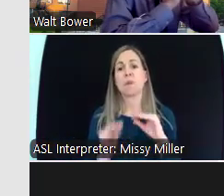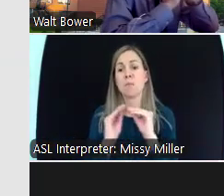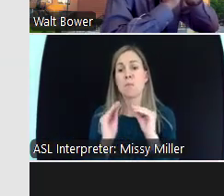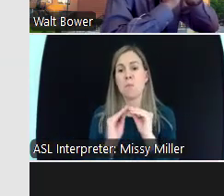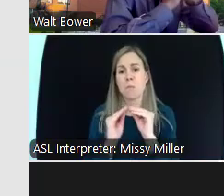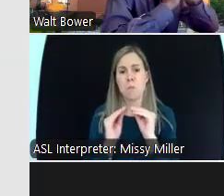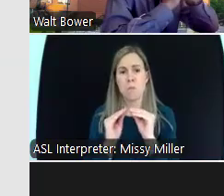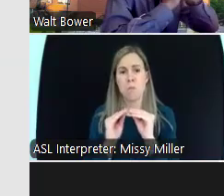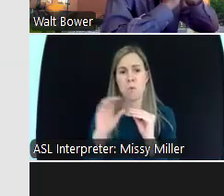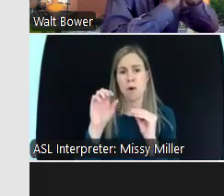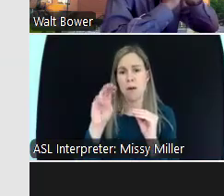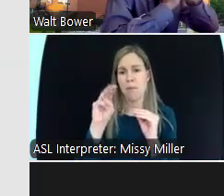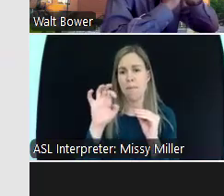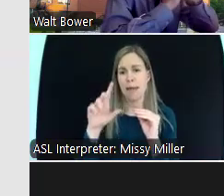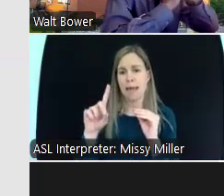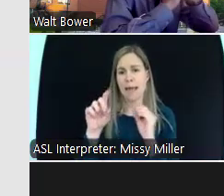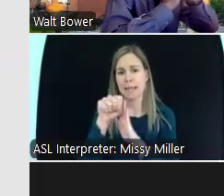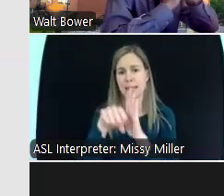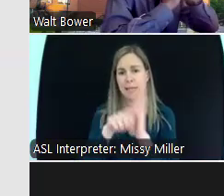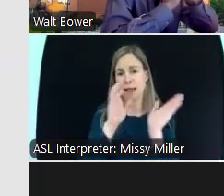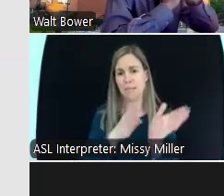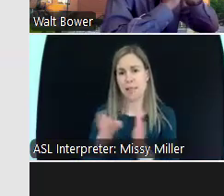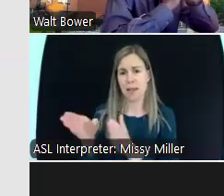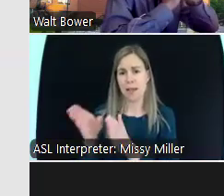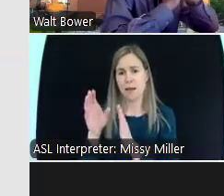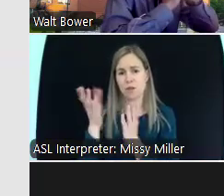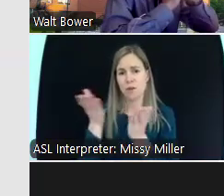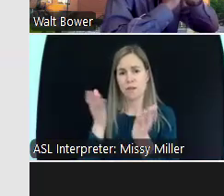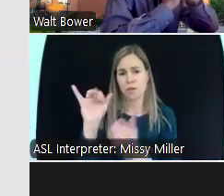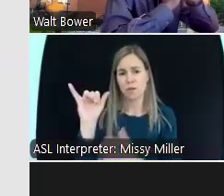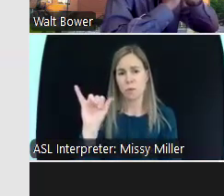Medicaid state plan services as well.